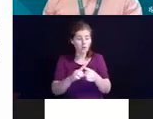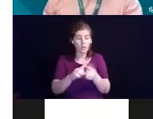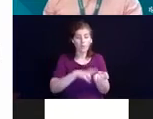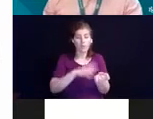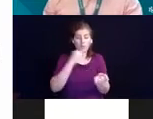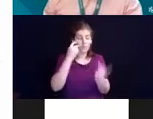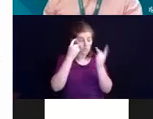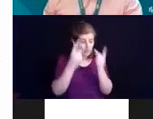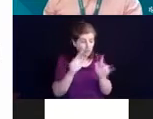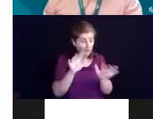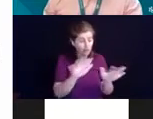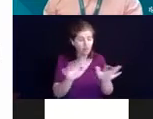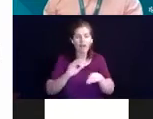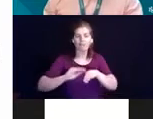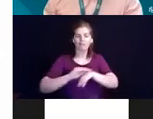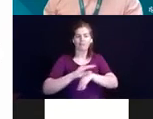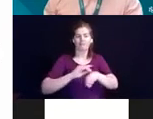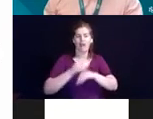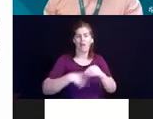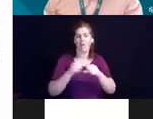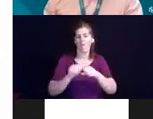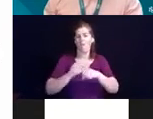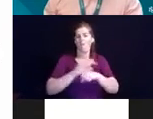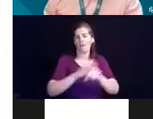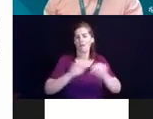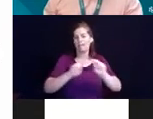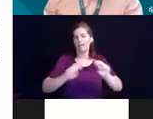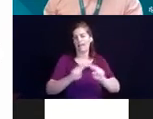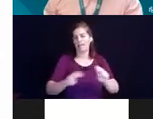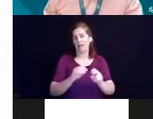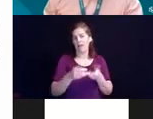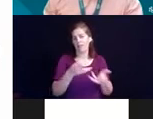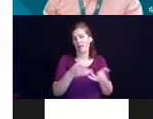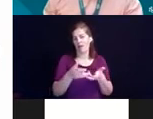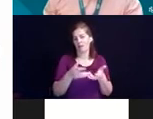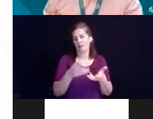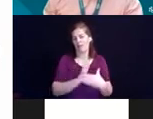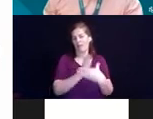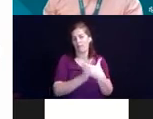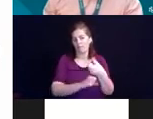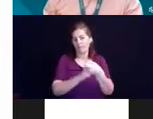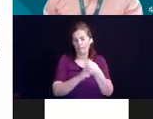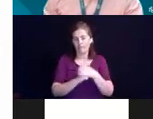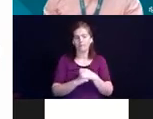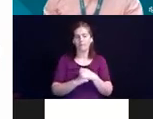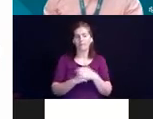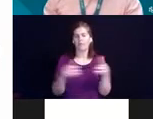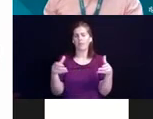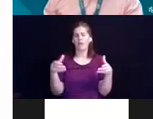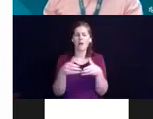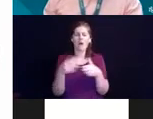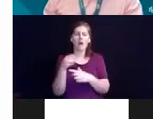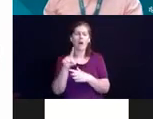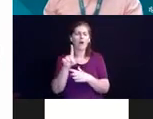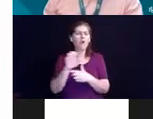residents and advise about COVID-19 assessments and interactions or interventions. So huddles are a part of